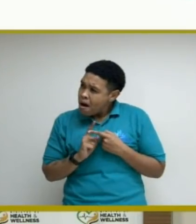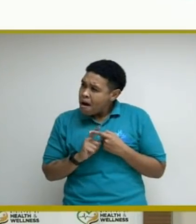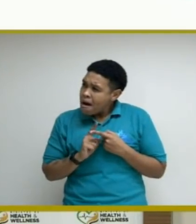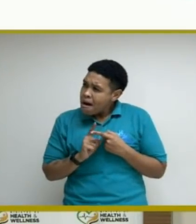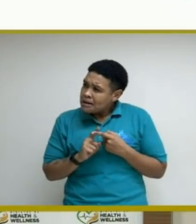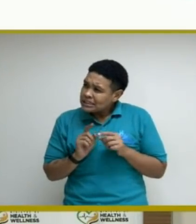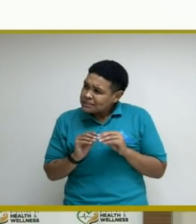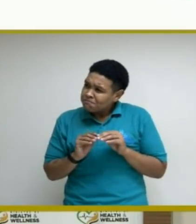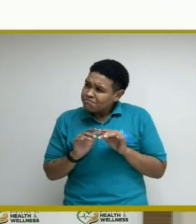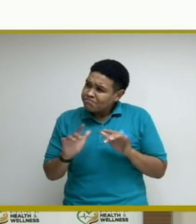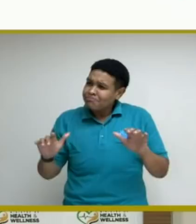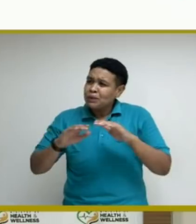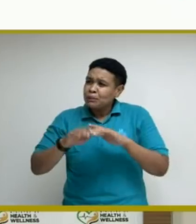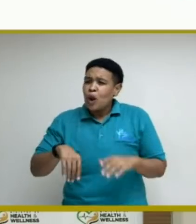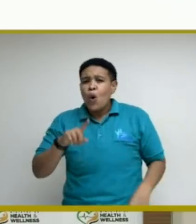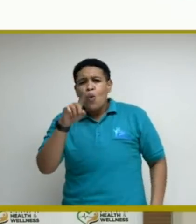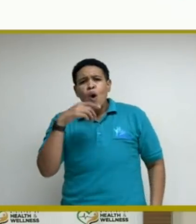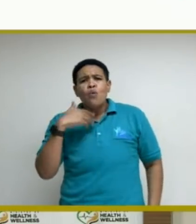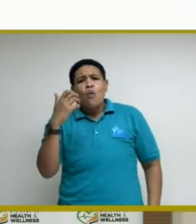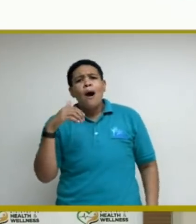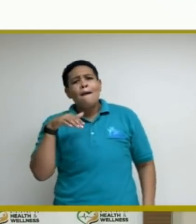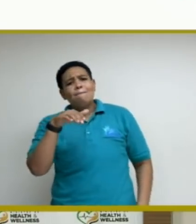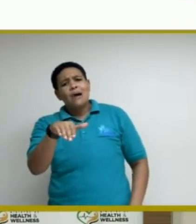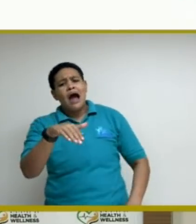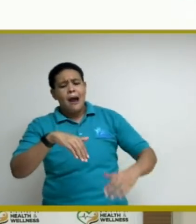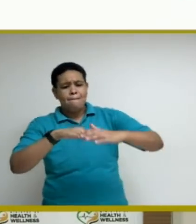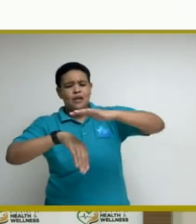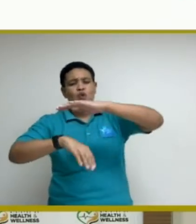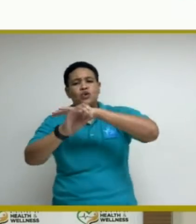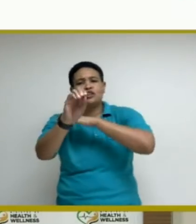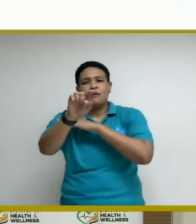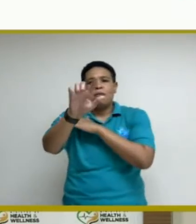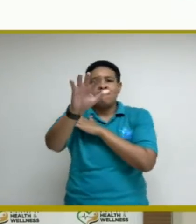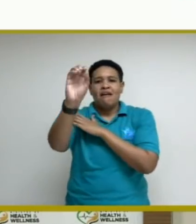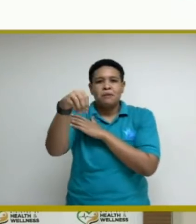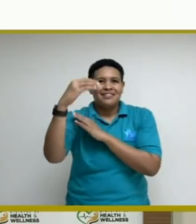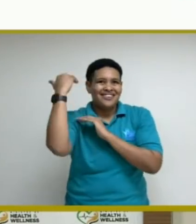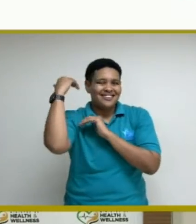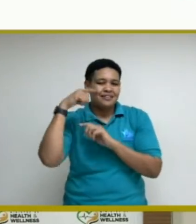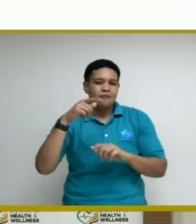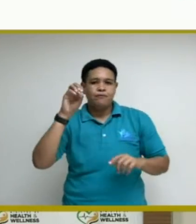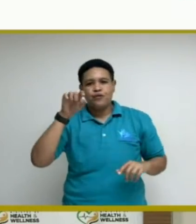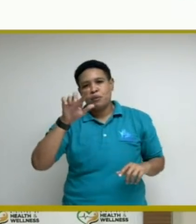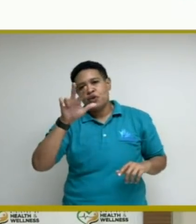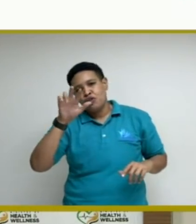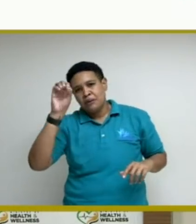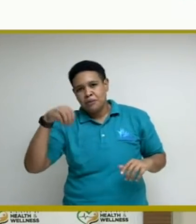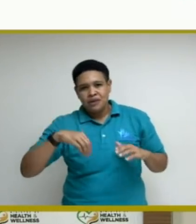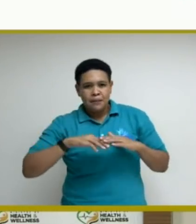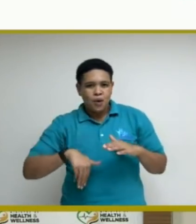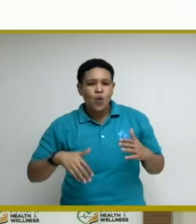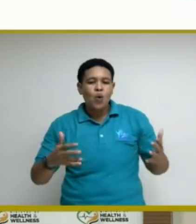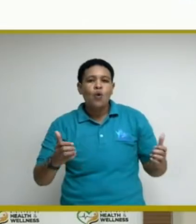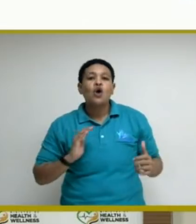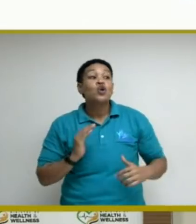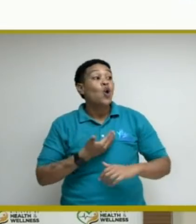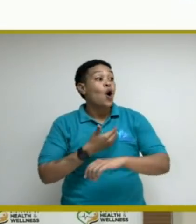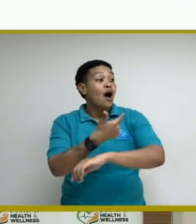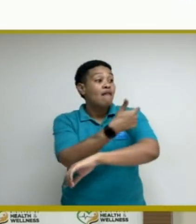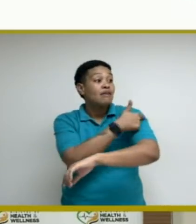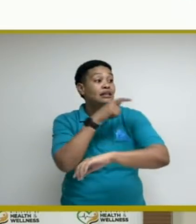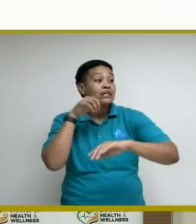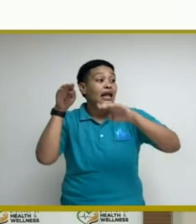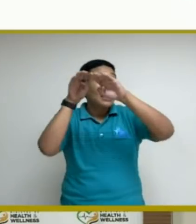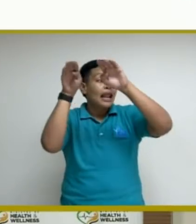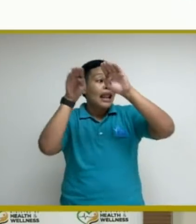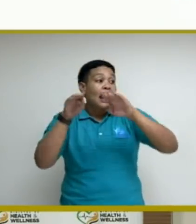is below 1. We want to get it back below 0.5, below 0.3. And our vaccination